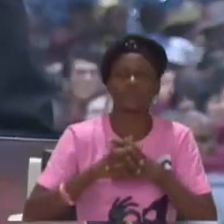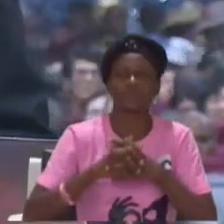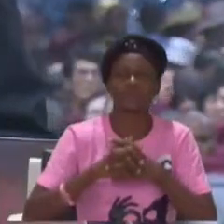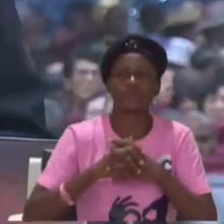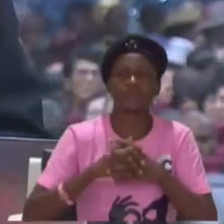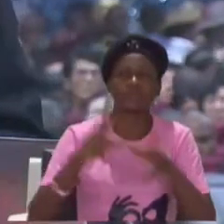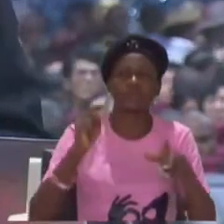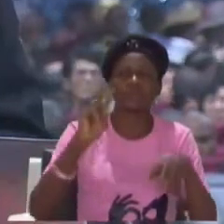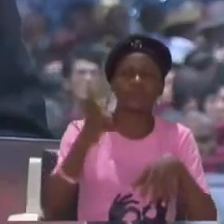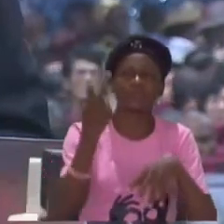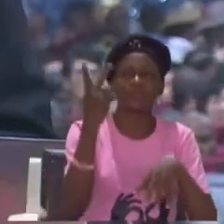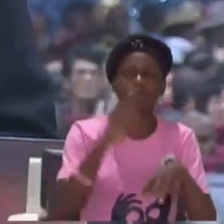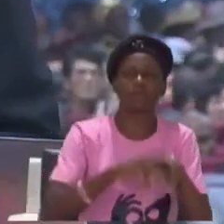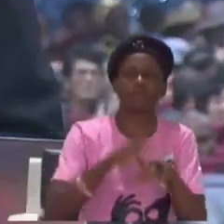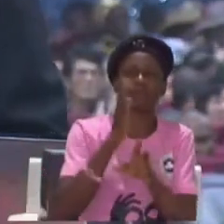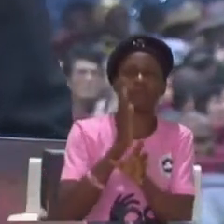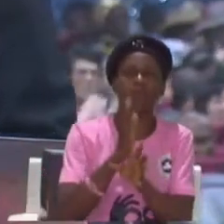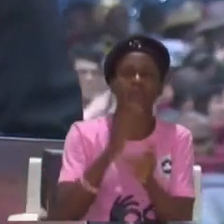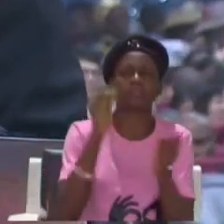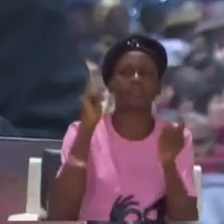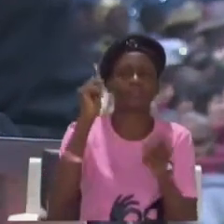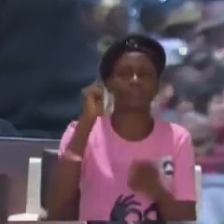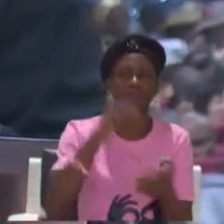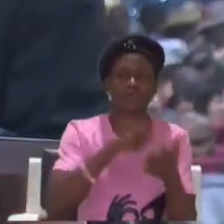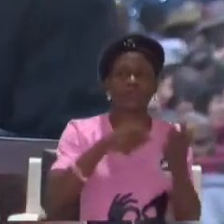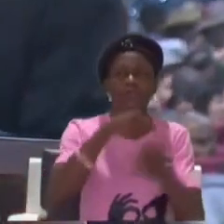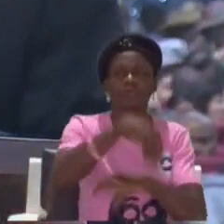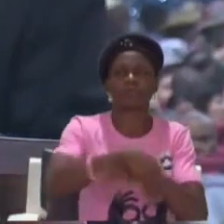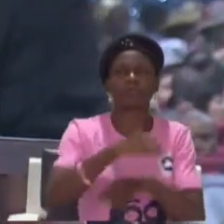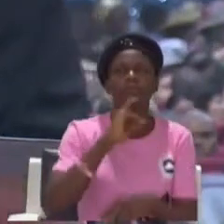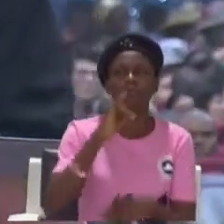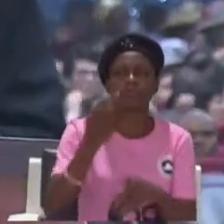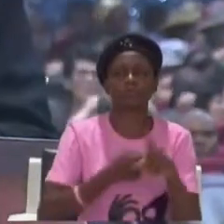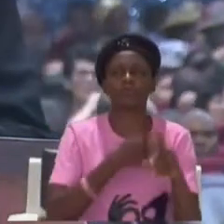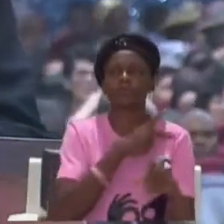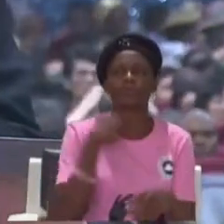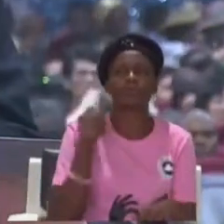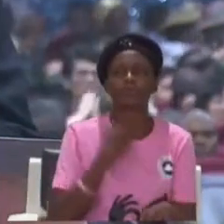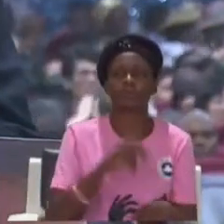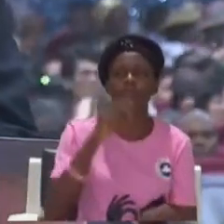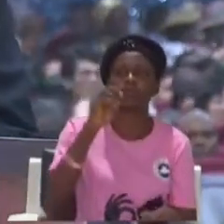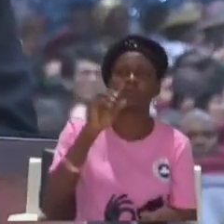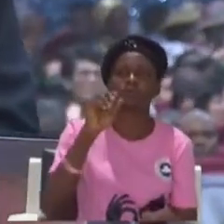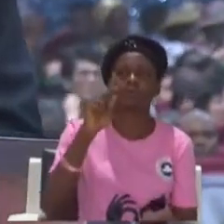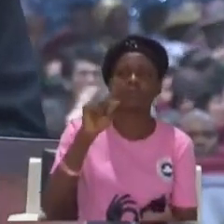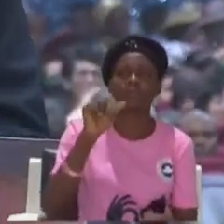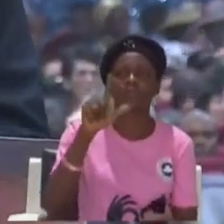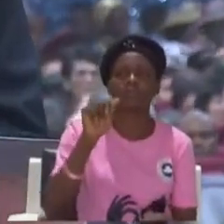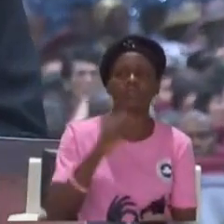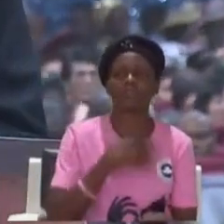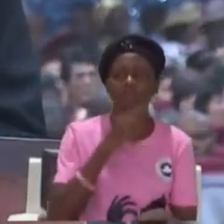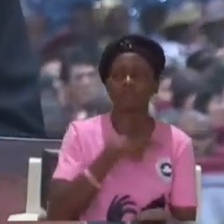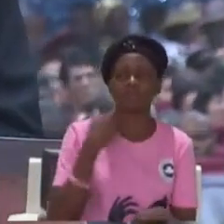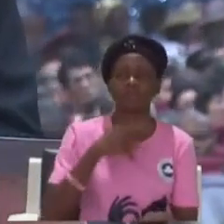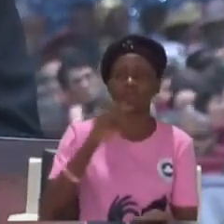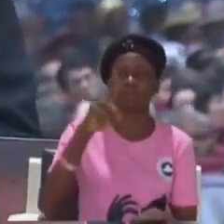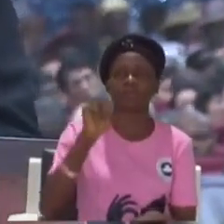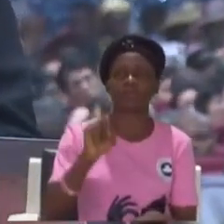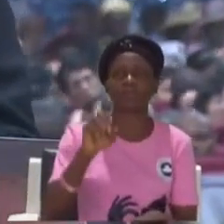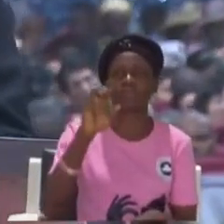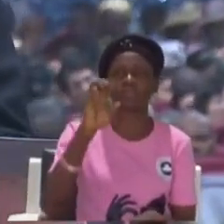The second online testimony tonight is from Pastor Alan and Pastor Mrs. Esther